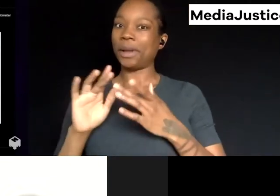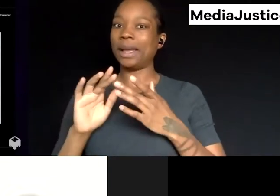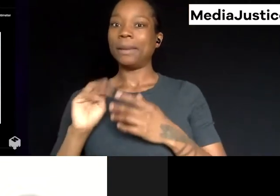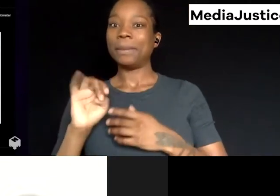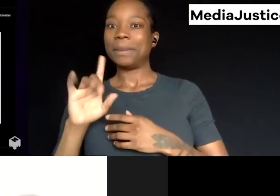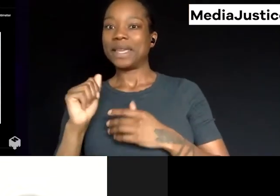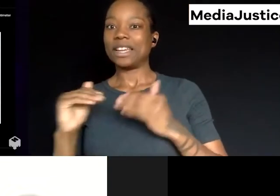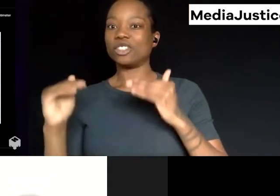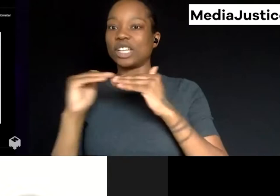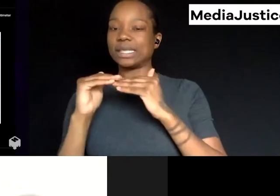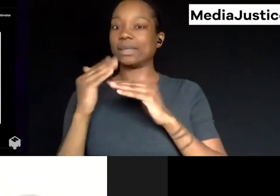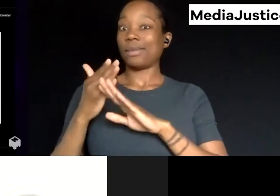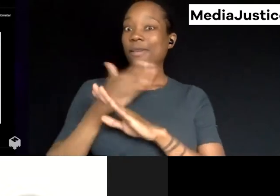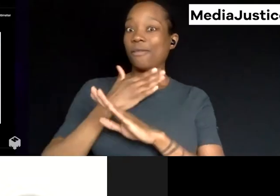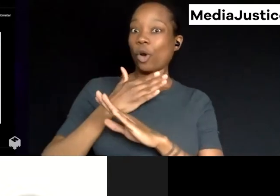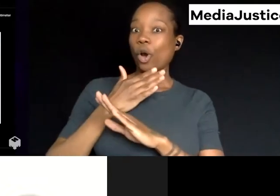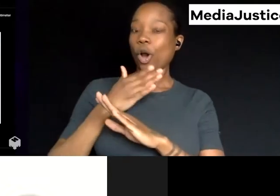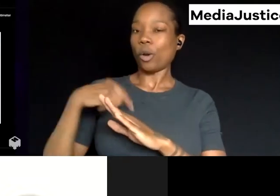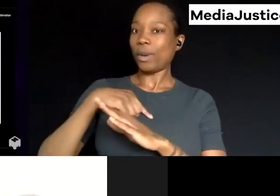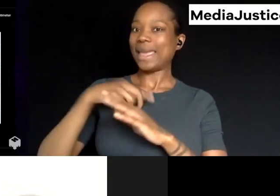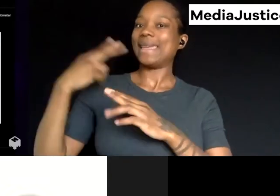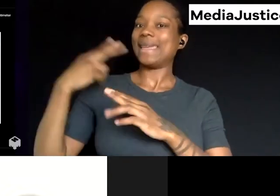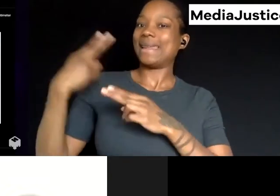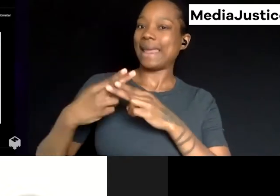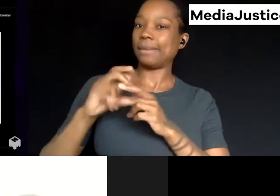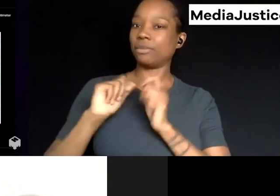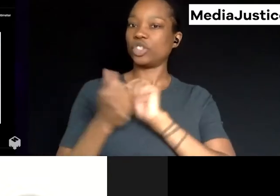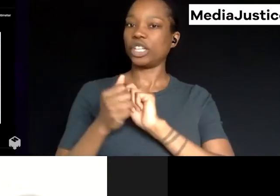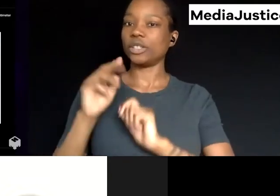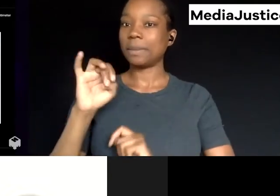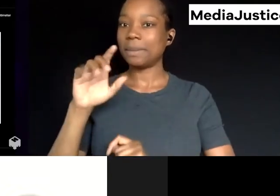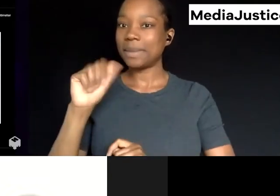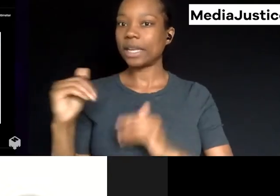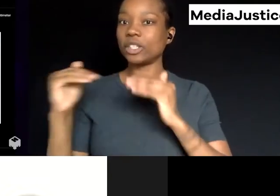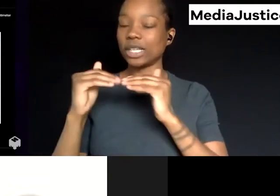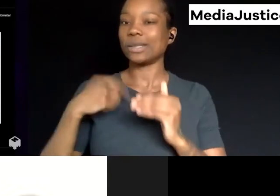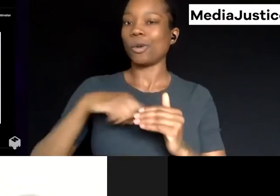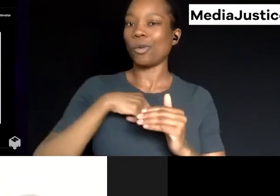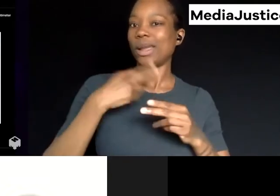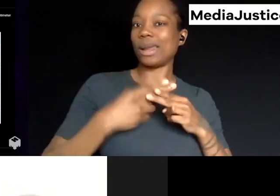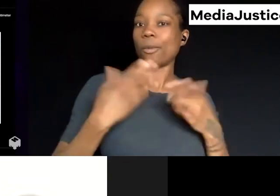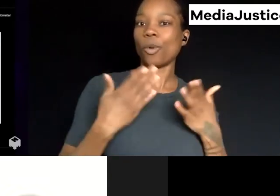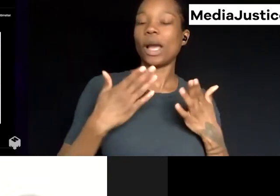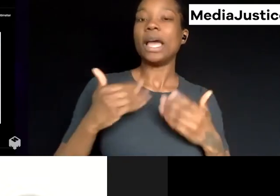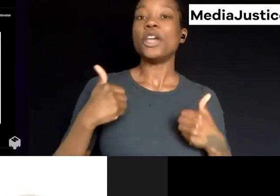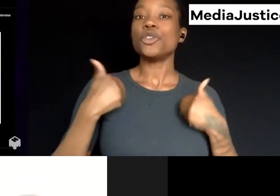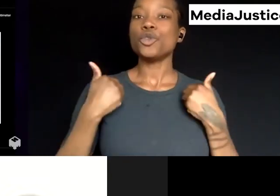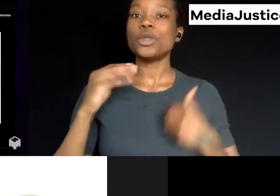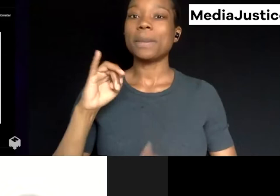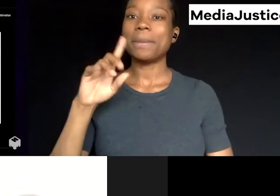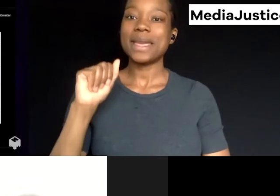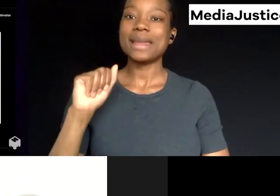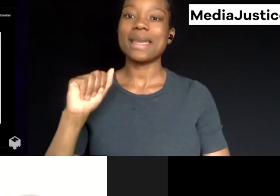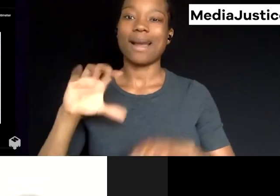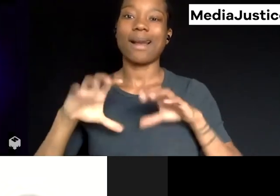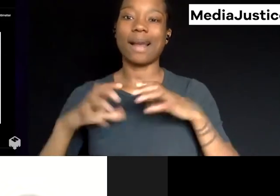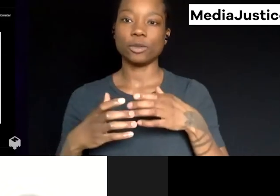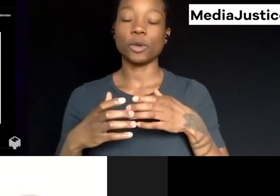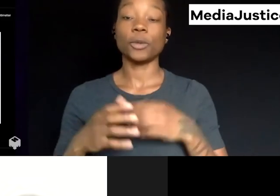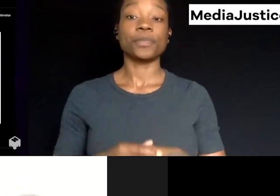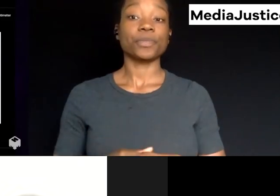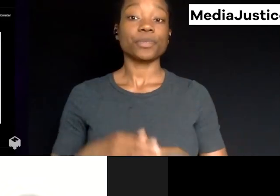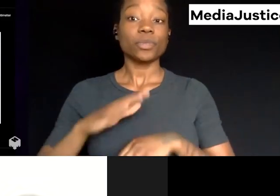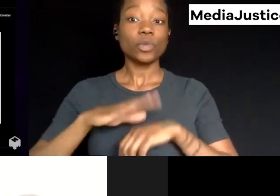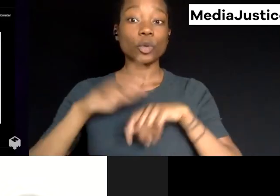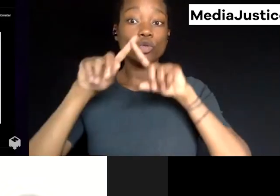Justice, we were known as Youth Media Council. And here on screen, I have a couple of our, you